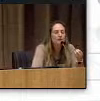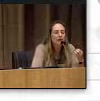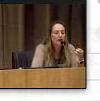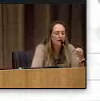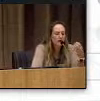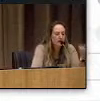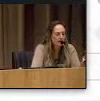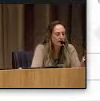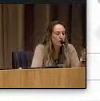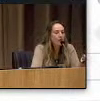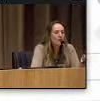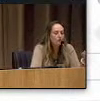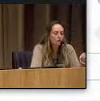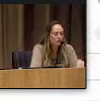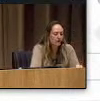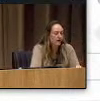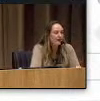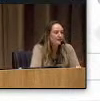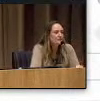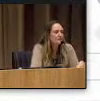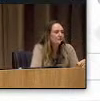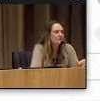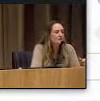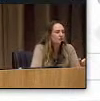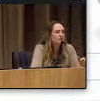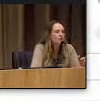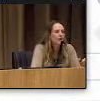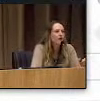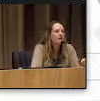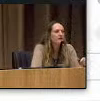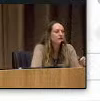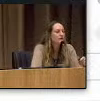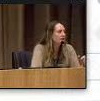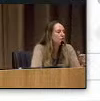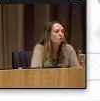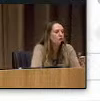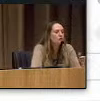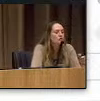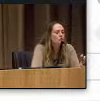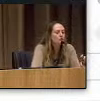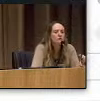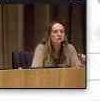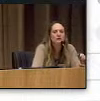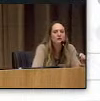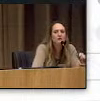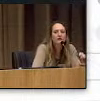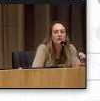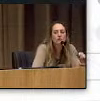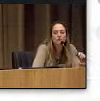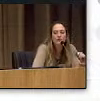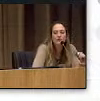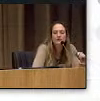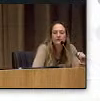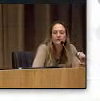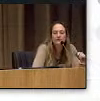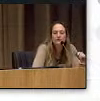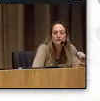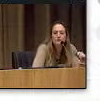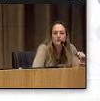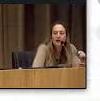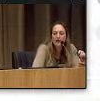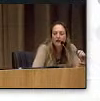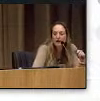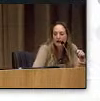were vaccinated, also this mortality tend to drop, and this changed the